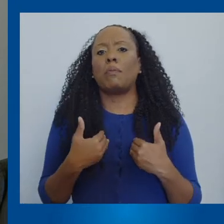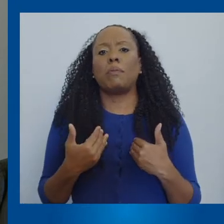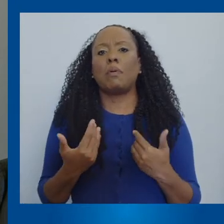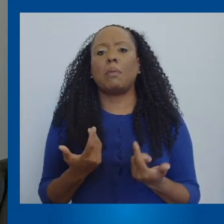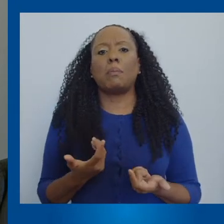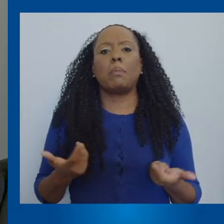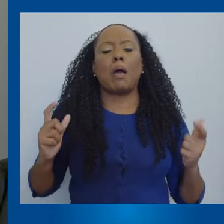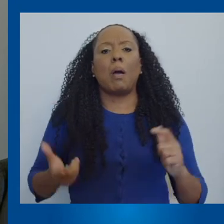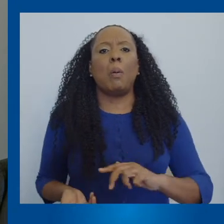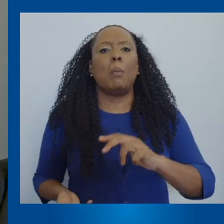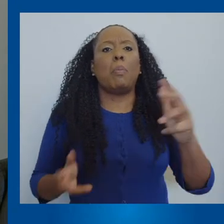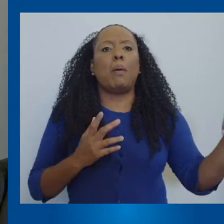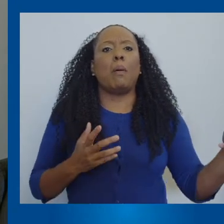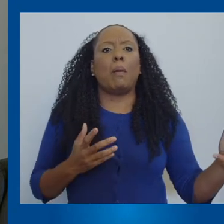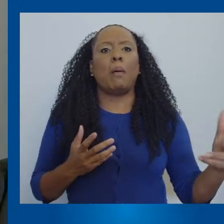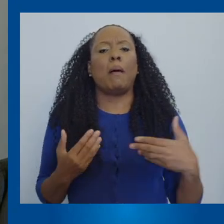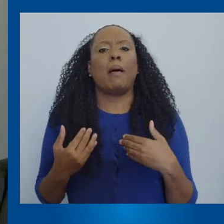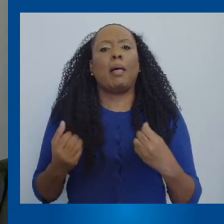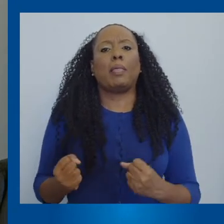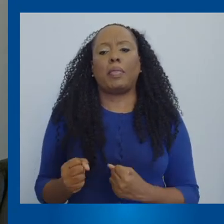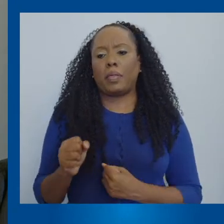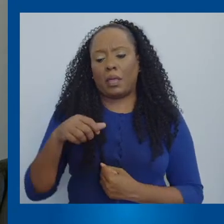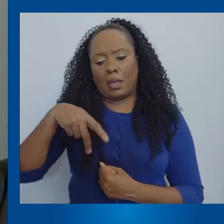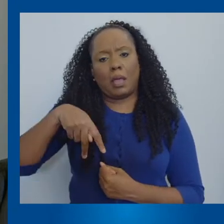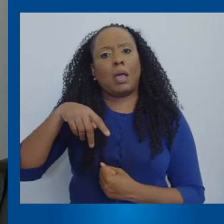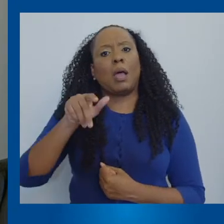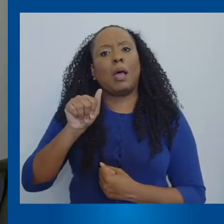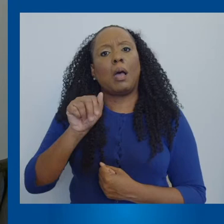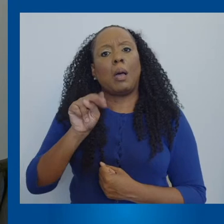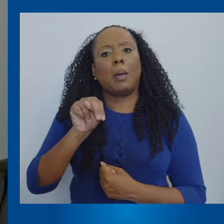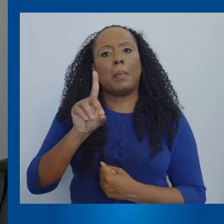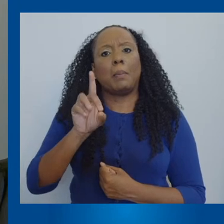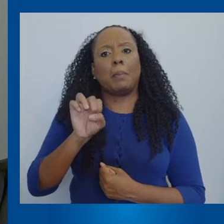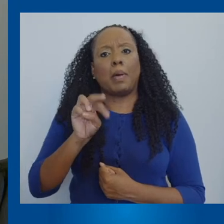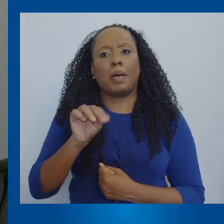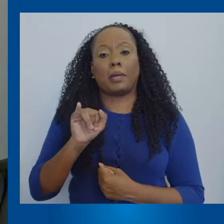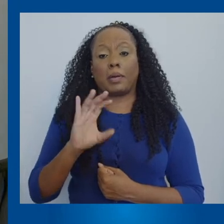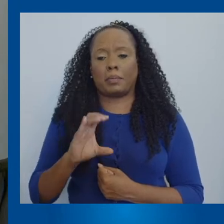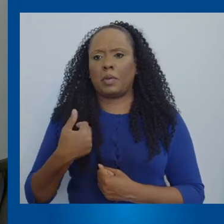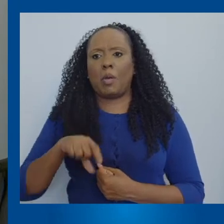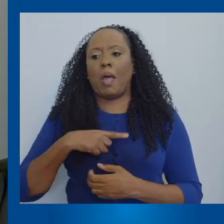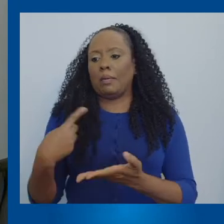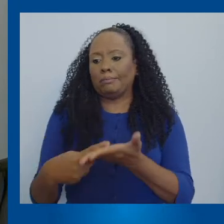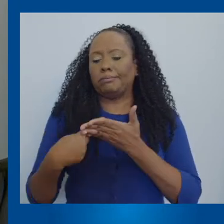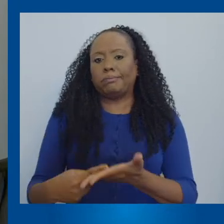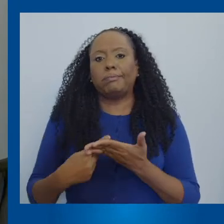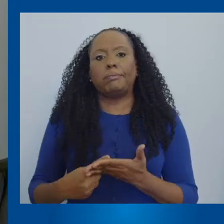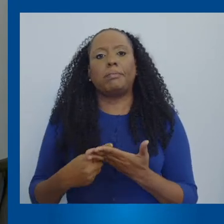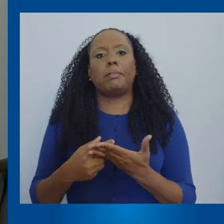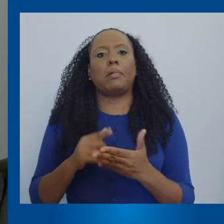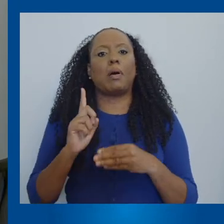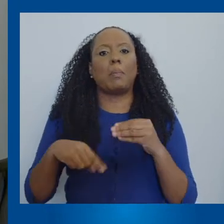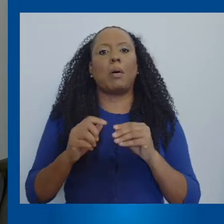pandemic. And while we have been speaking about it in terms of its impact and its causes,